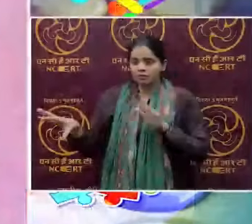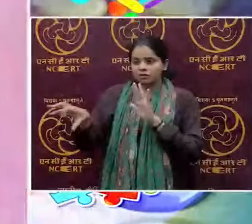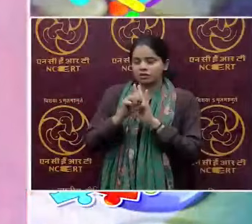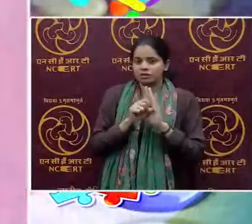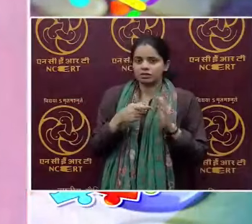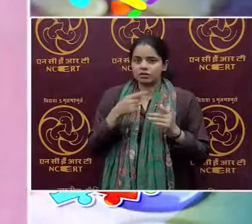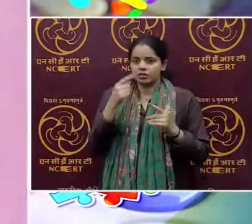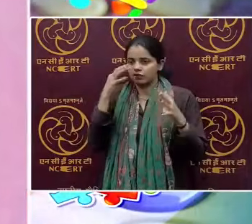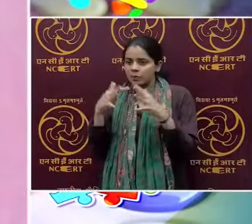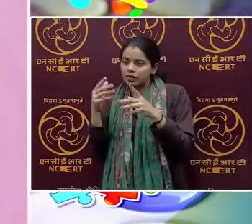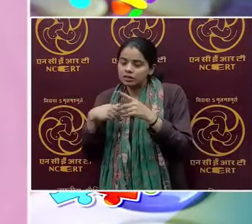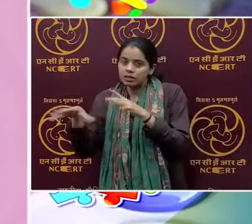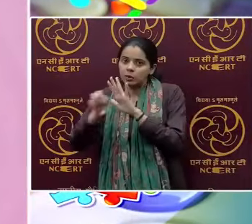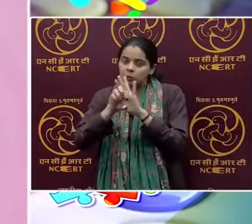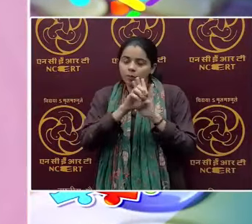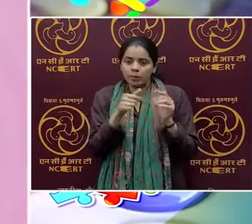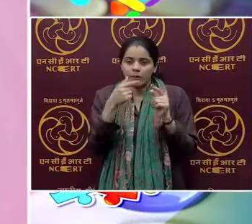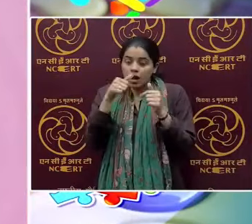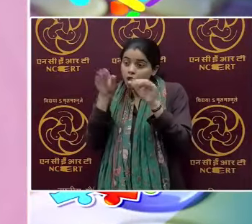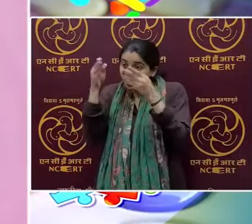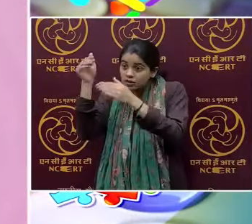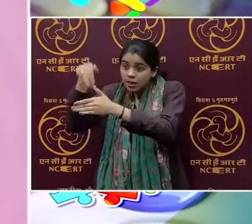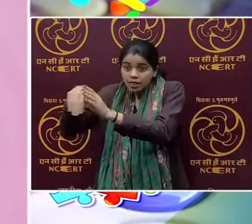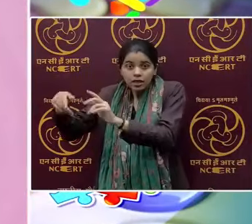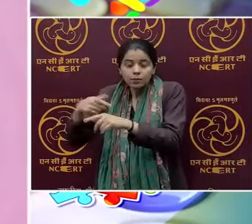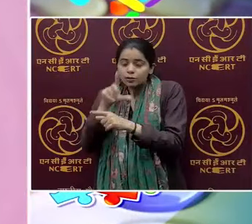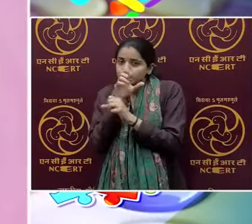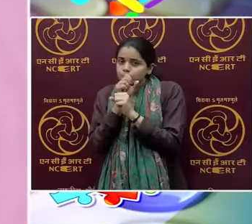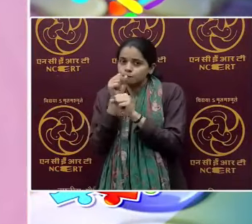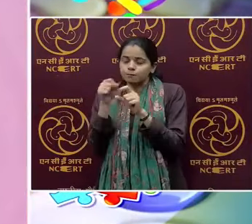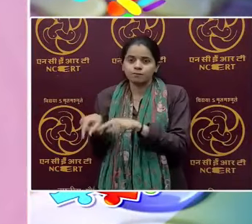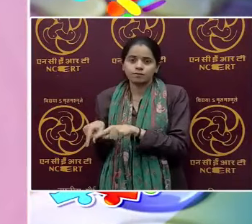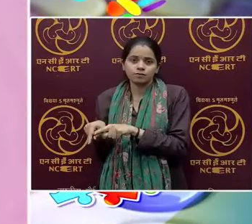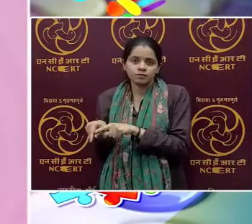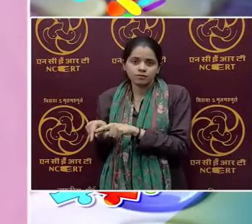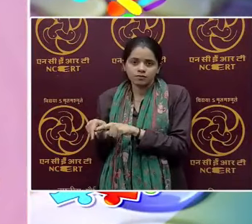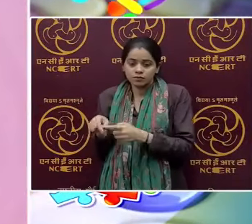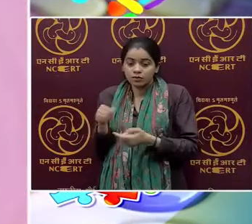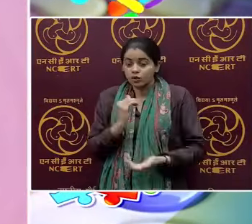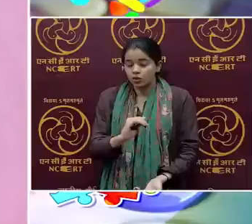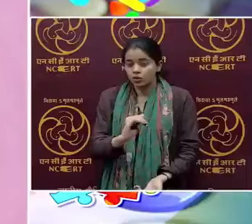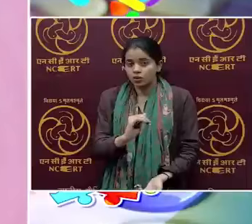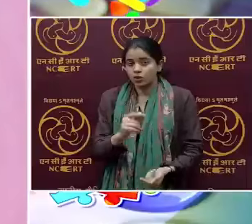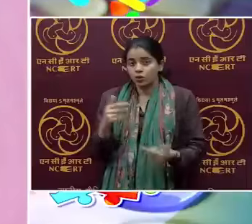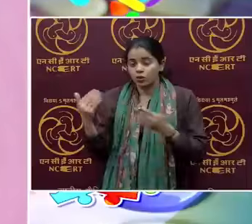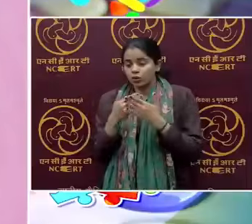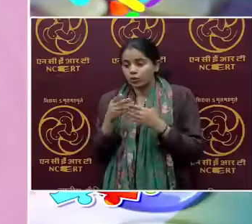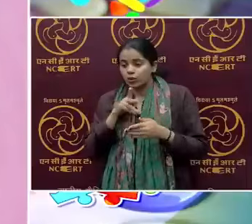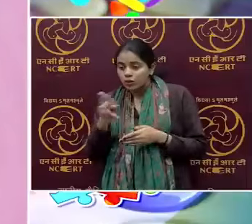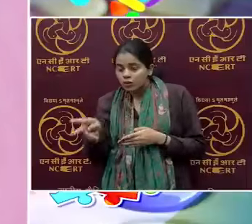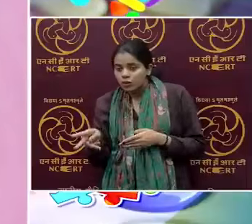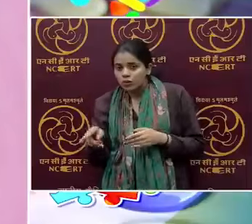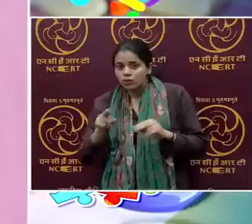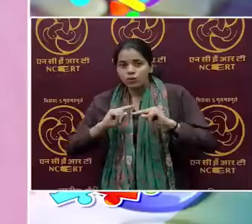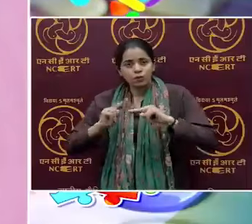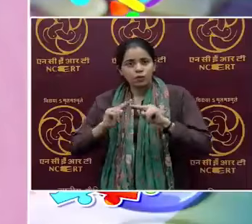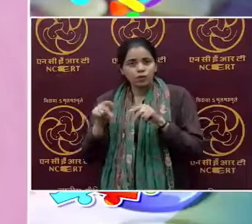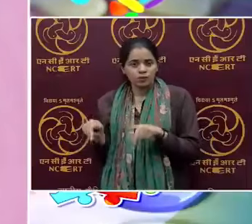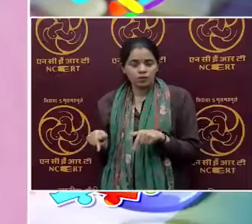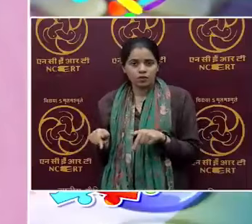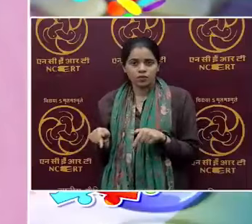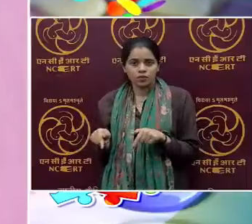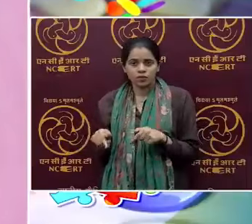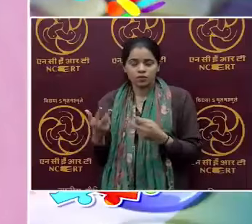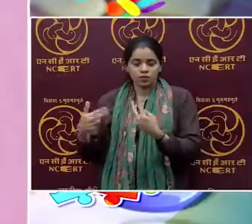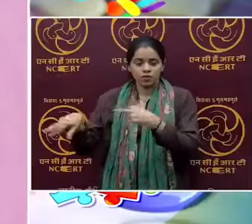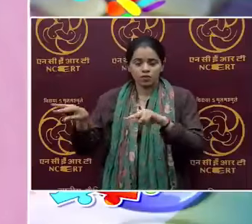that I'm not treated badly, and girls are better at that. So it is a child who's going to school and seems fine at school, but